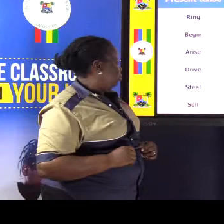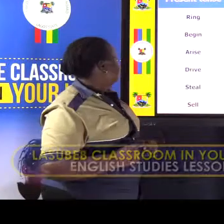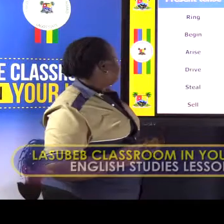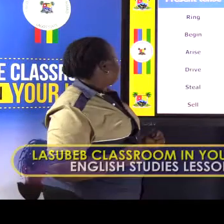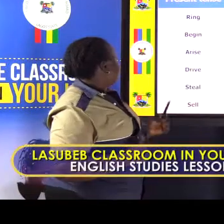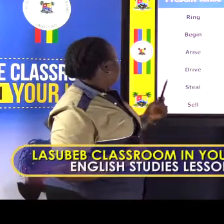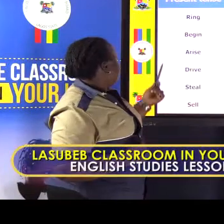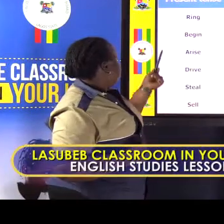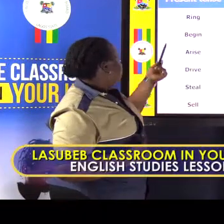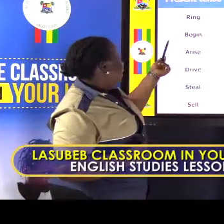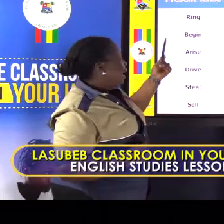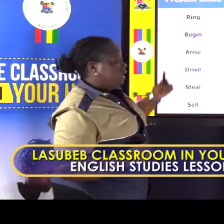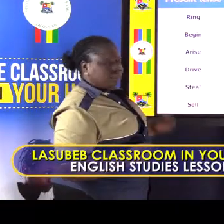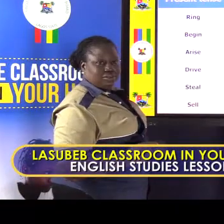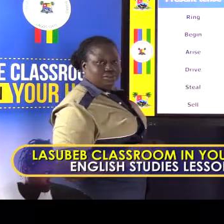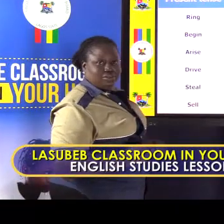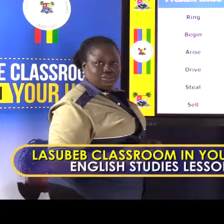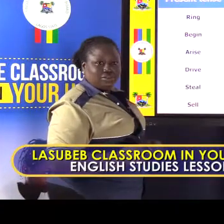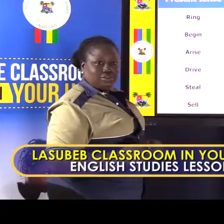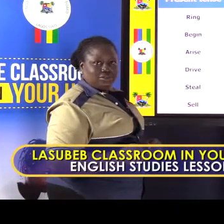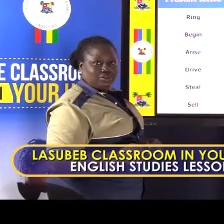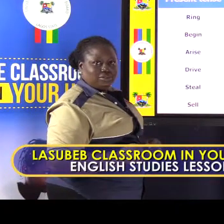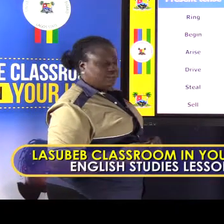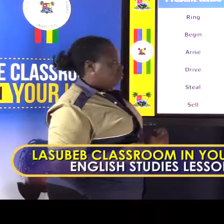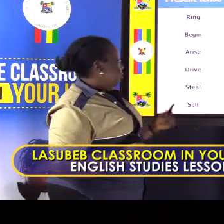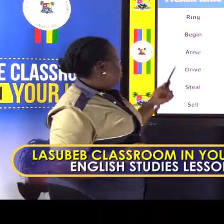R-U-N-G. Begin.